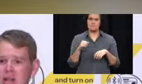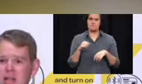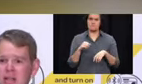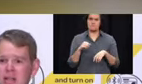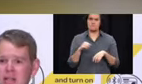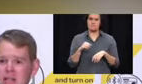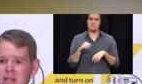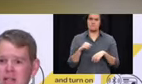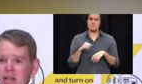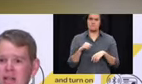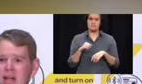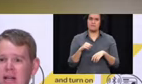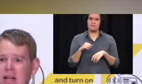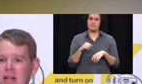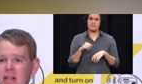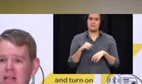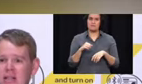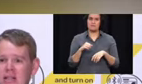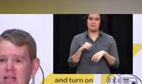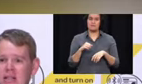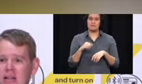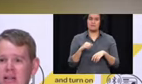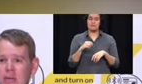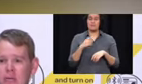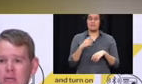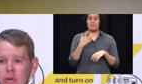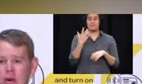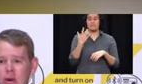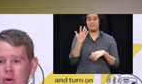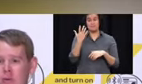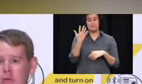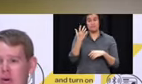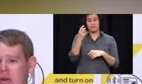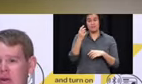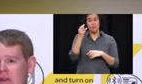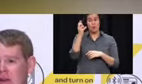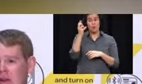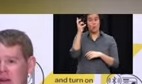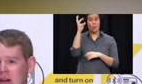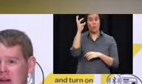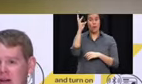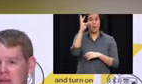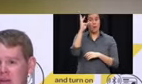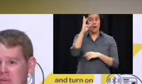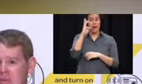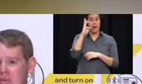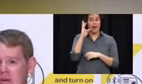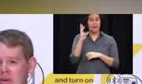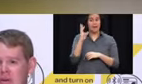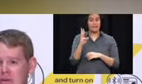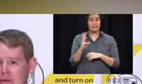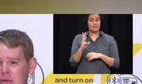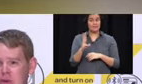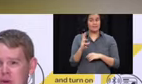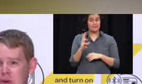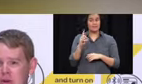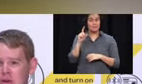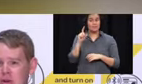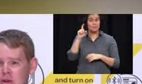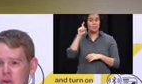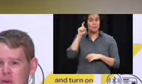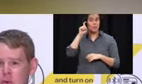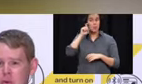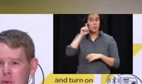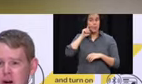to get to somewhere where they can be further